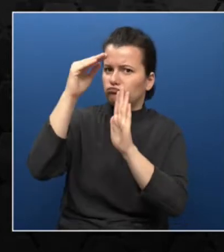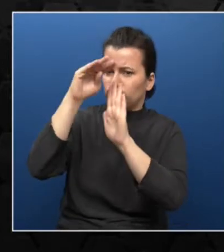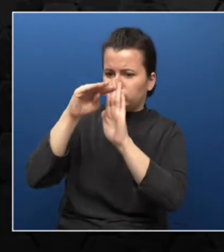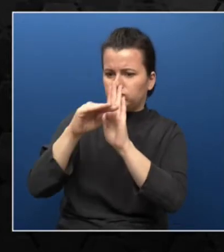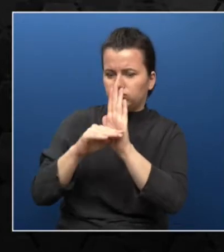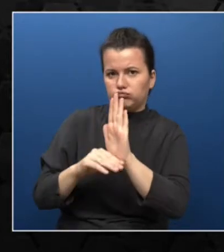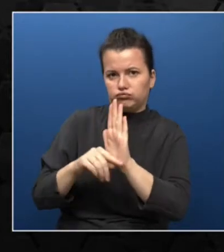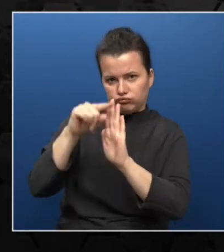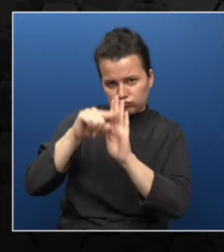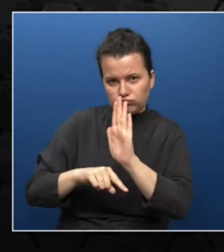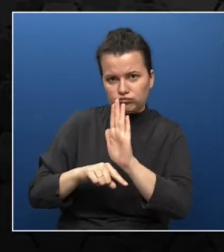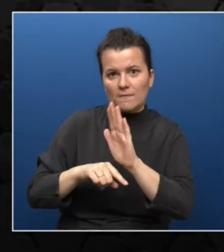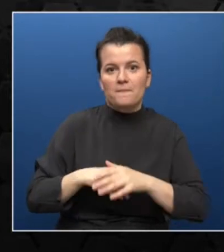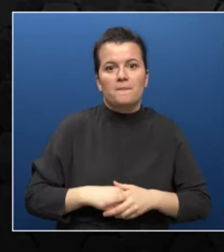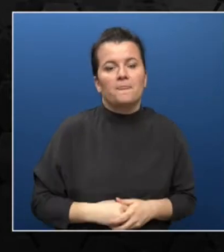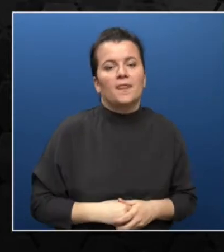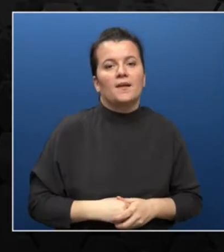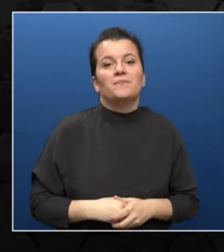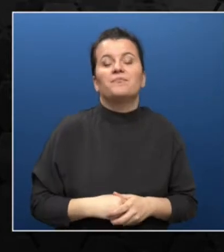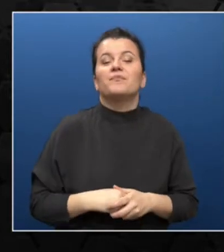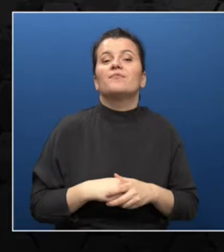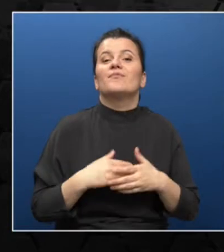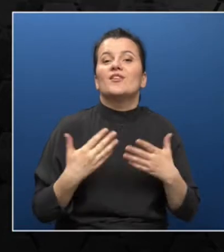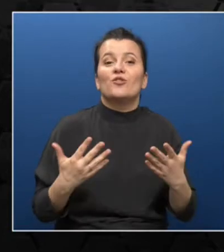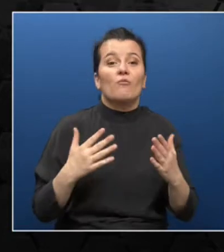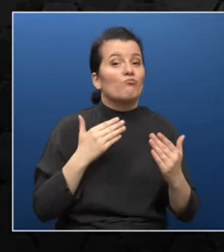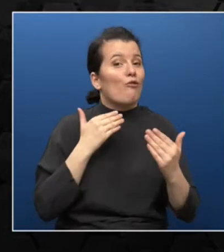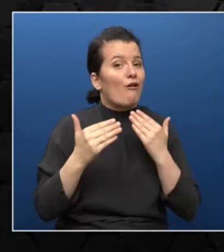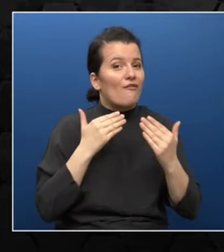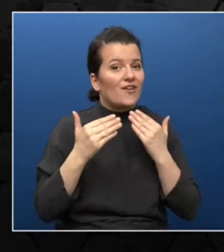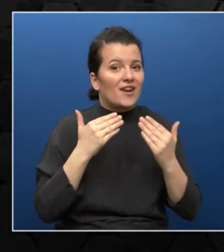And all our conferences run on the website